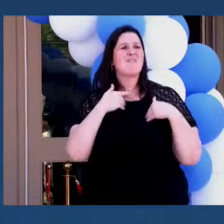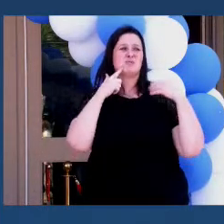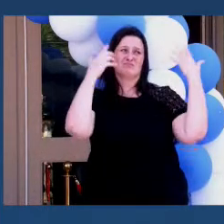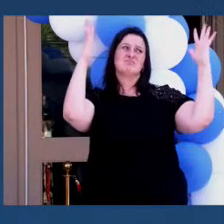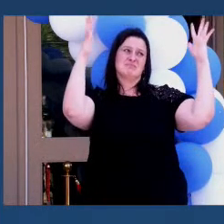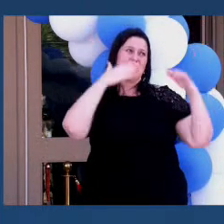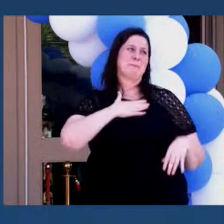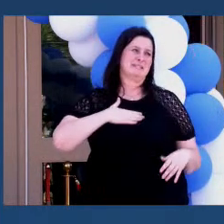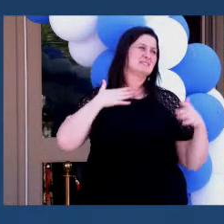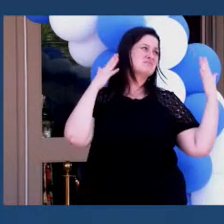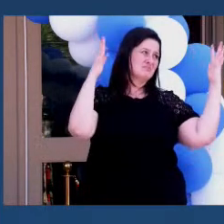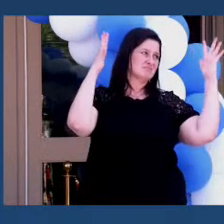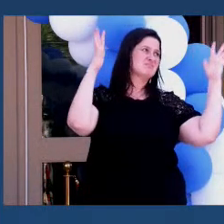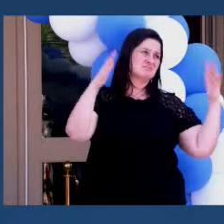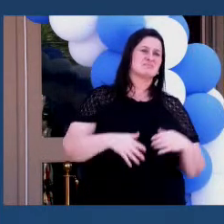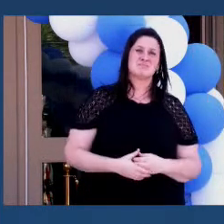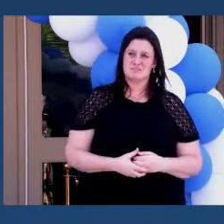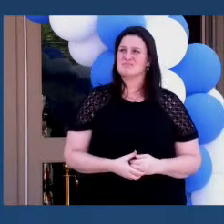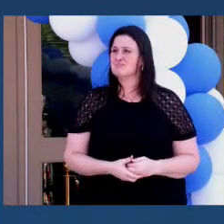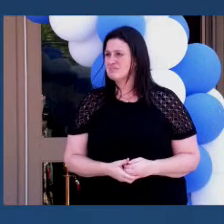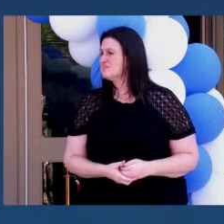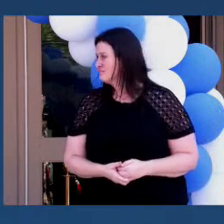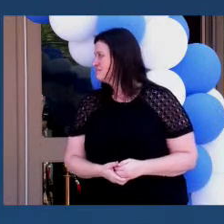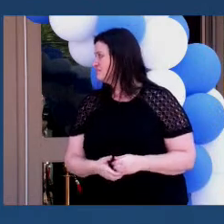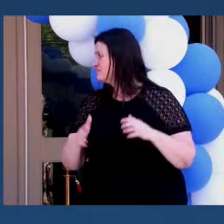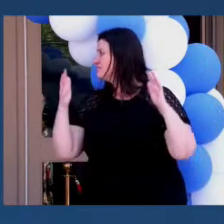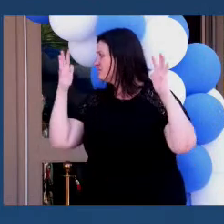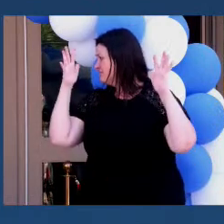of applause with their staff, please?